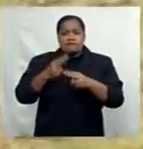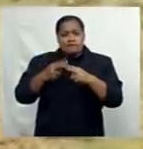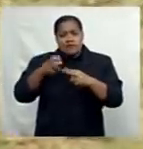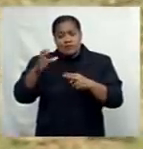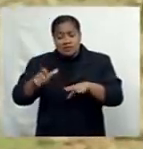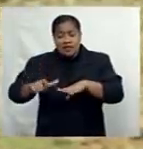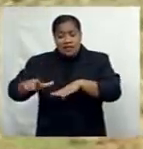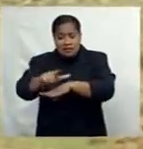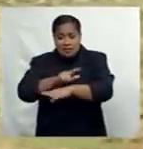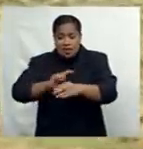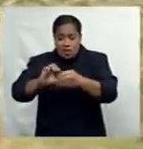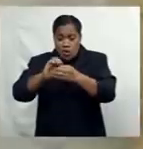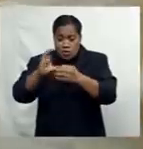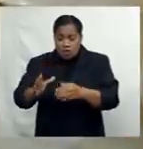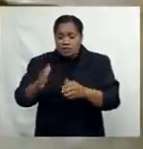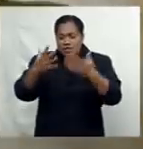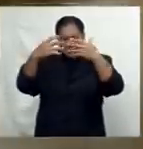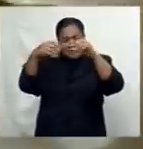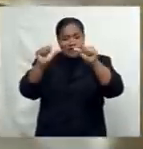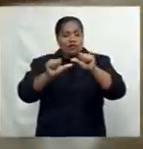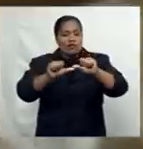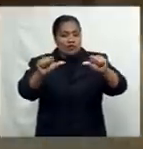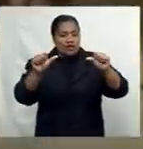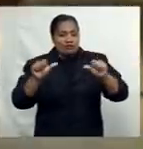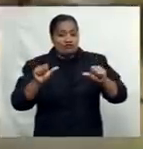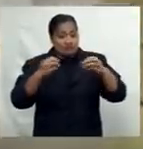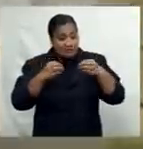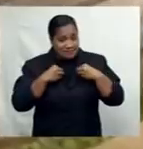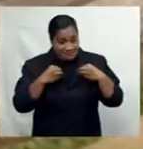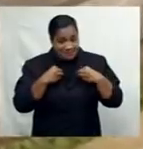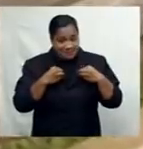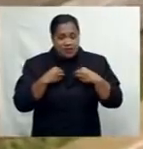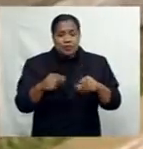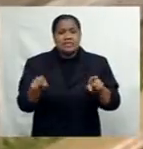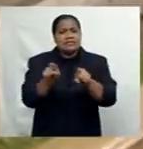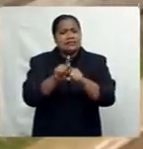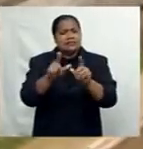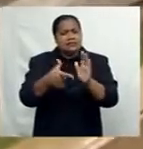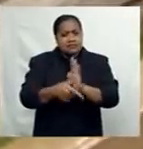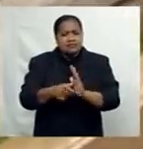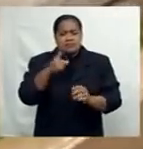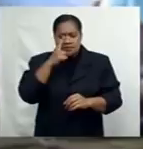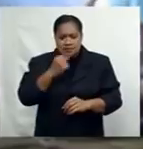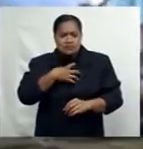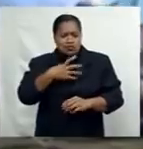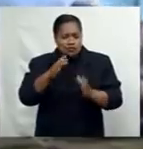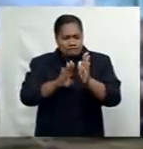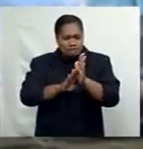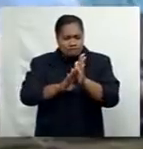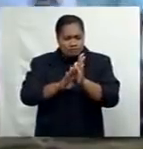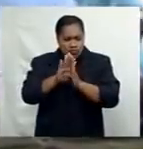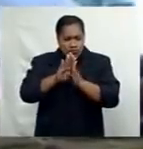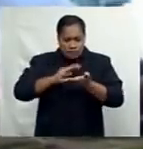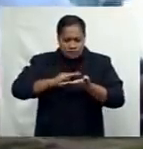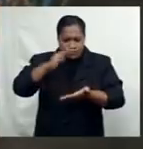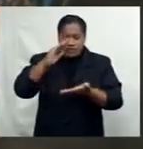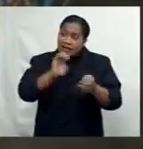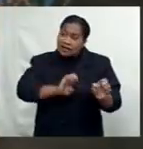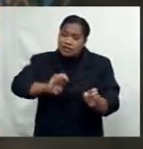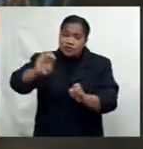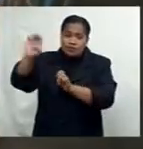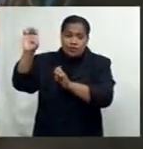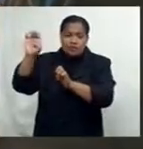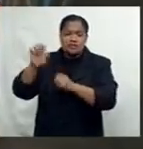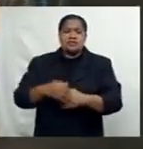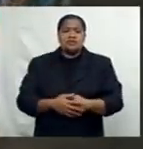as successful agricultural entrepreneurs, while at the same time further increase exports and increase household